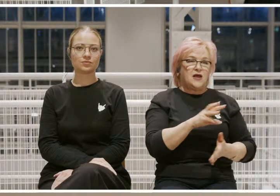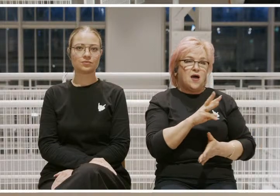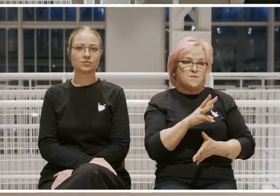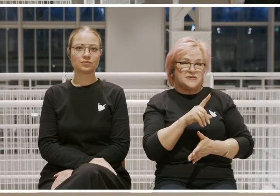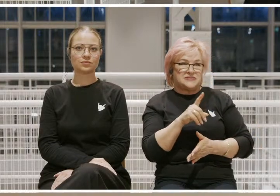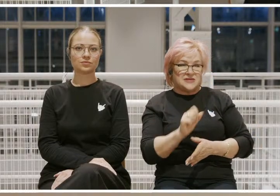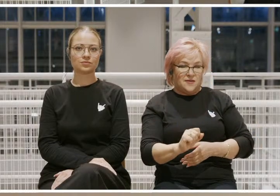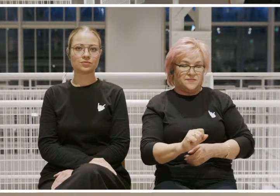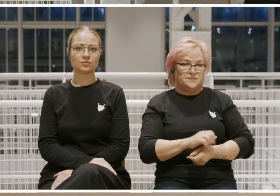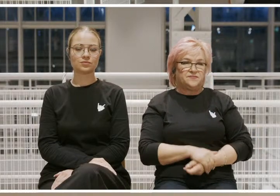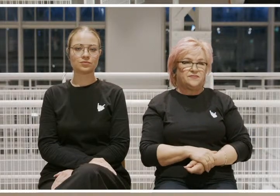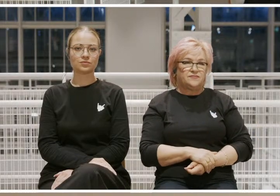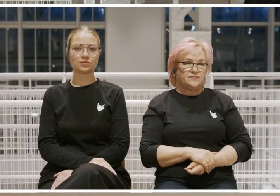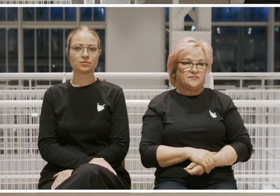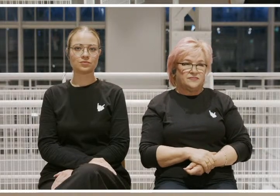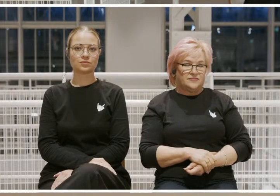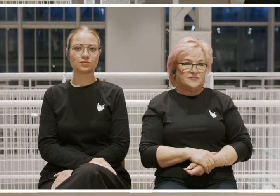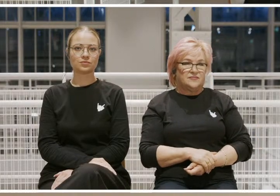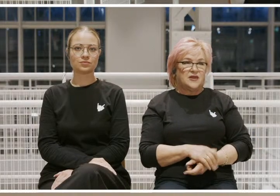Is it on? Ah, yeah.